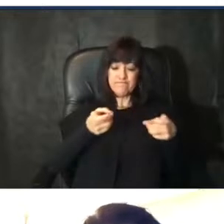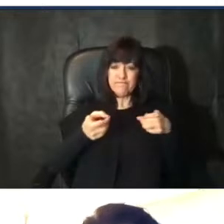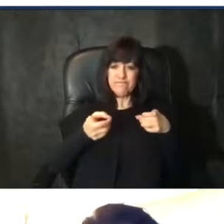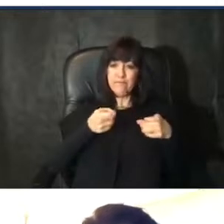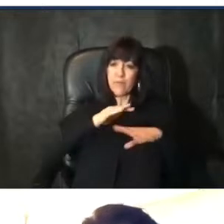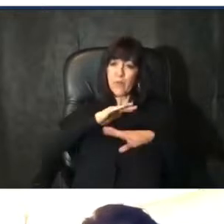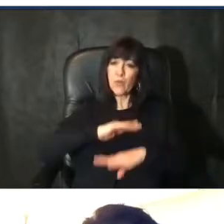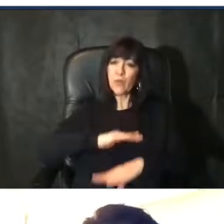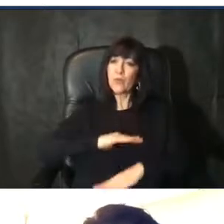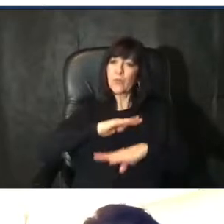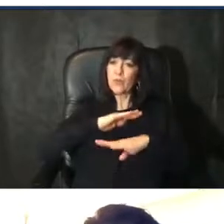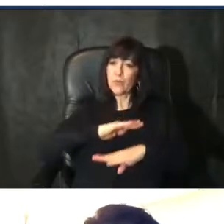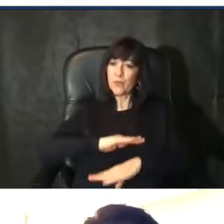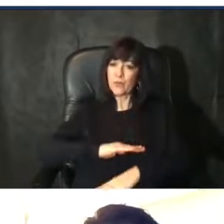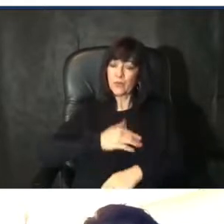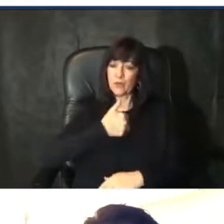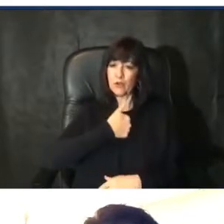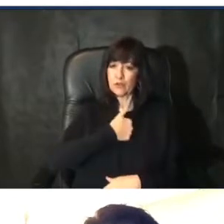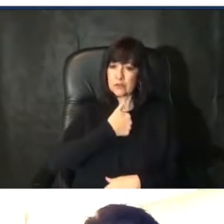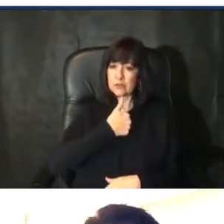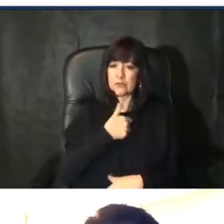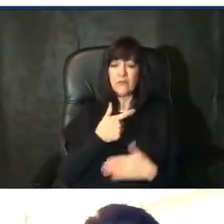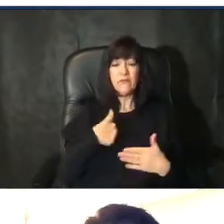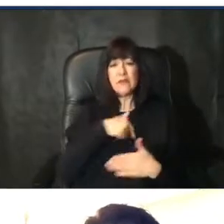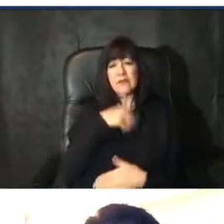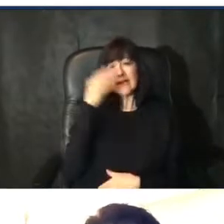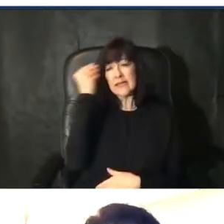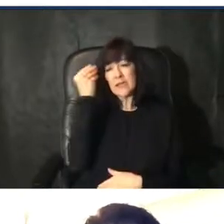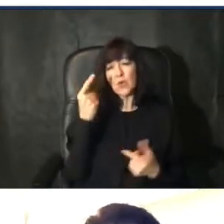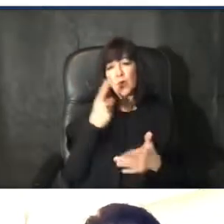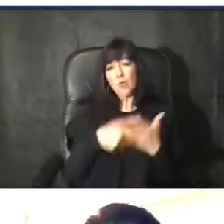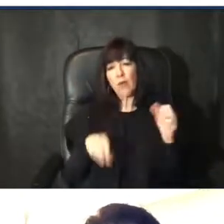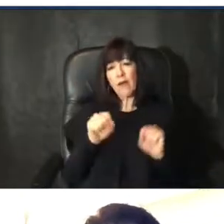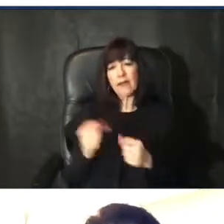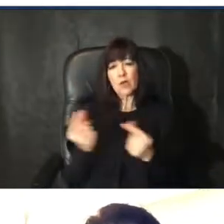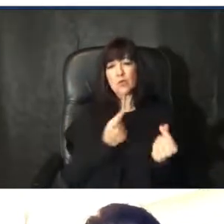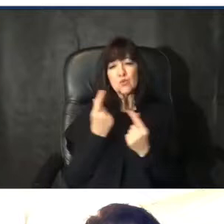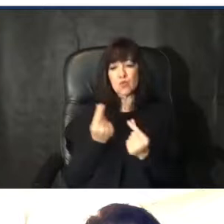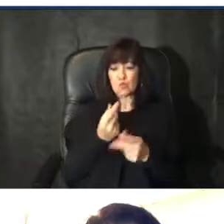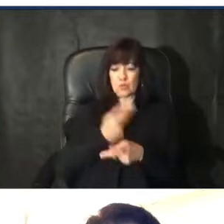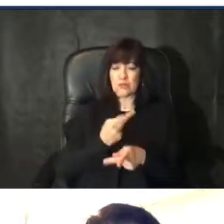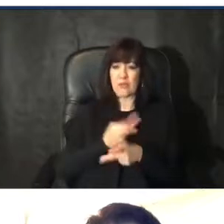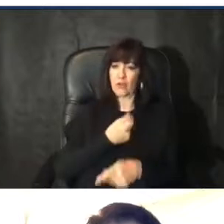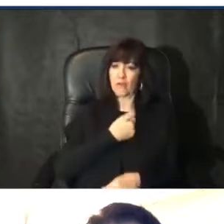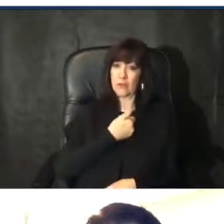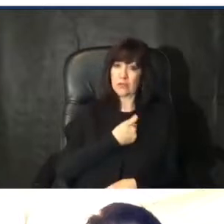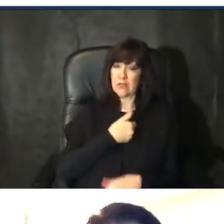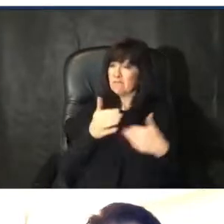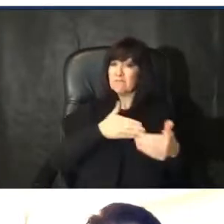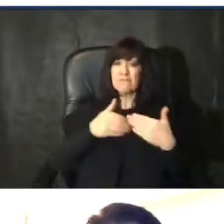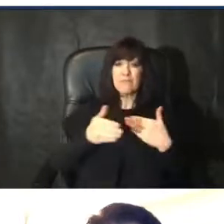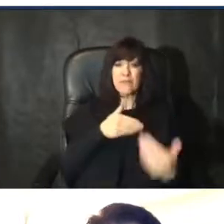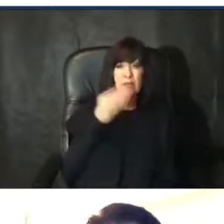thinking about what we can do to take care of ourselves. And I think that's the important part. We're thinking about it. So as adults,